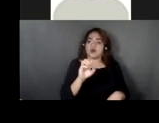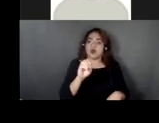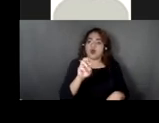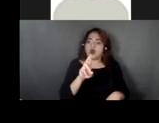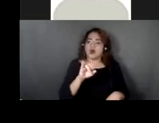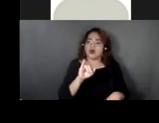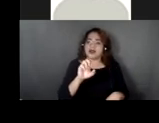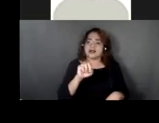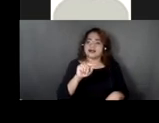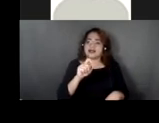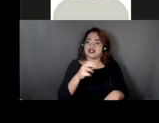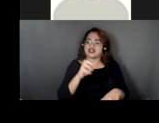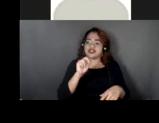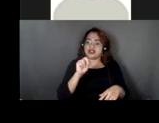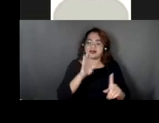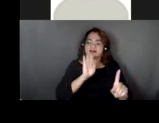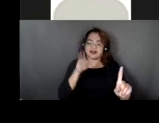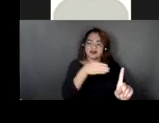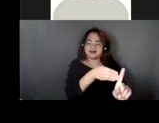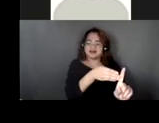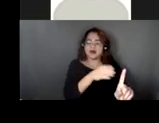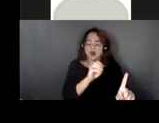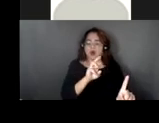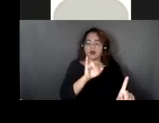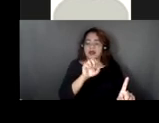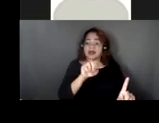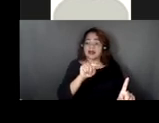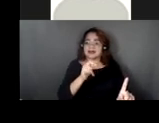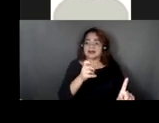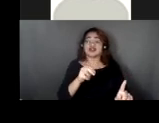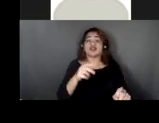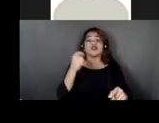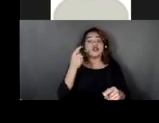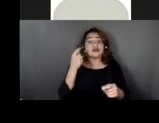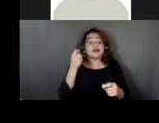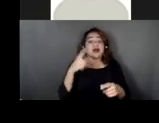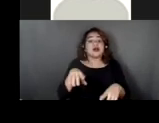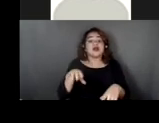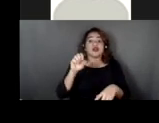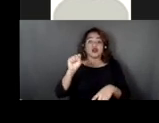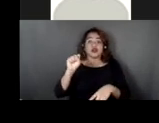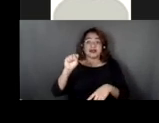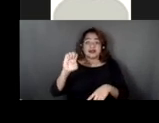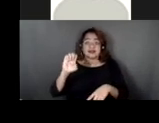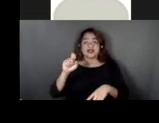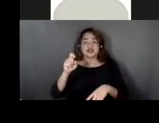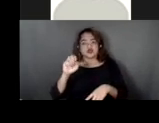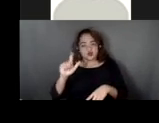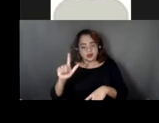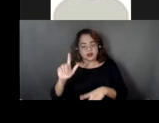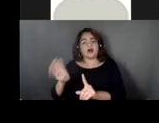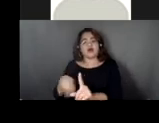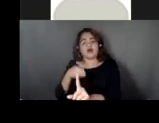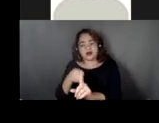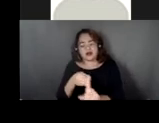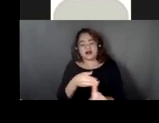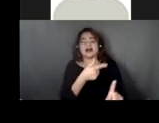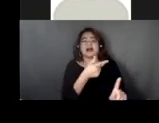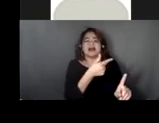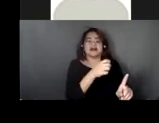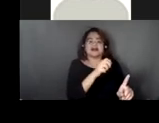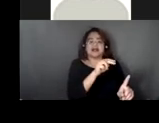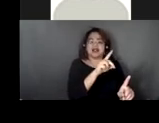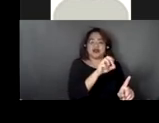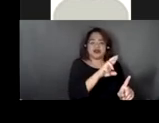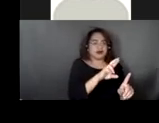in favor of this term sex being inclusive of sexual orientation and gender identity as it applies to employment